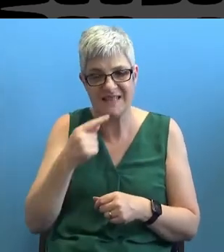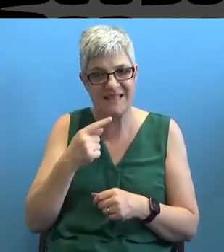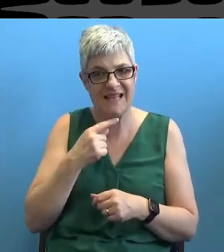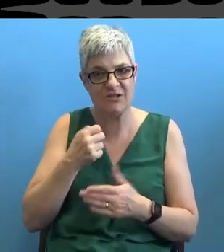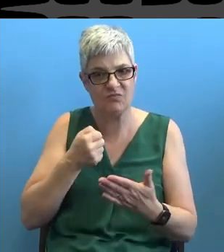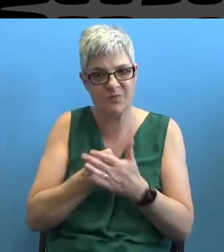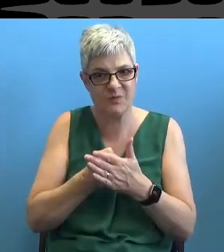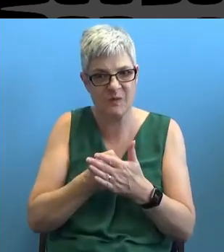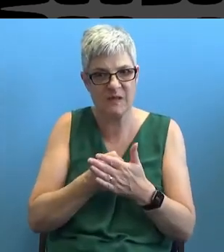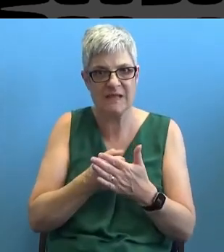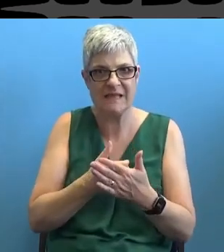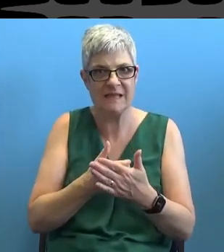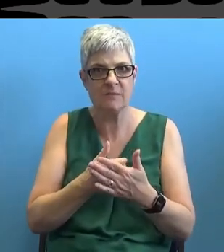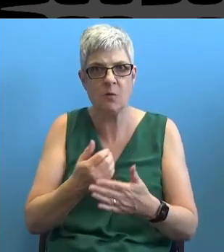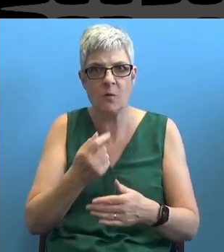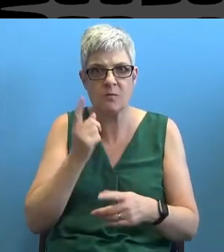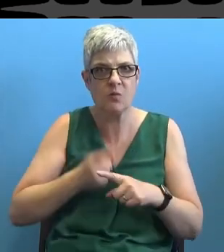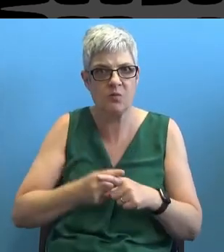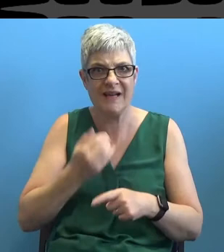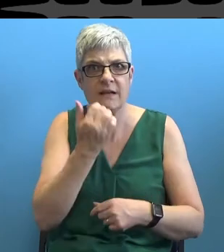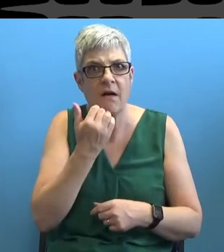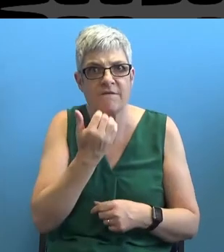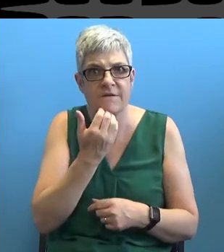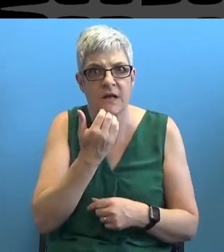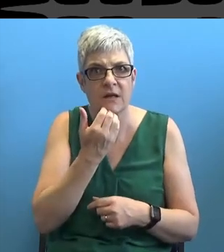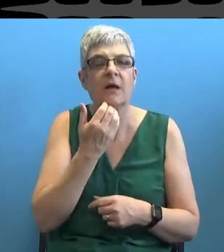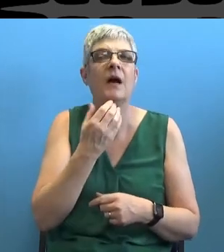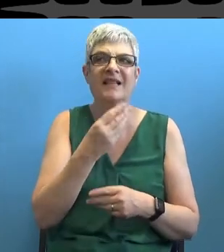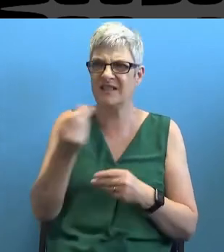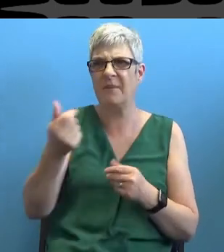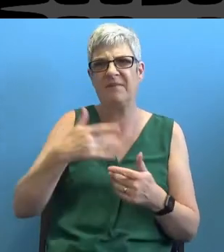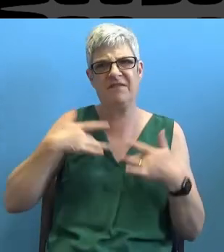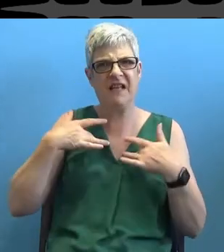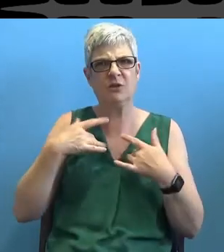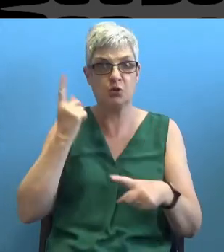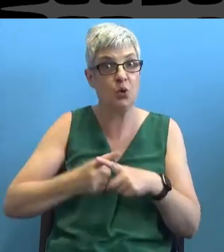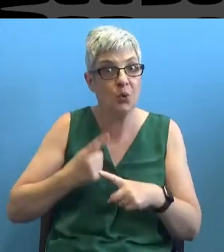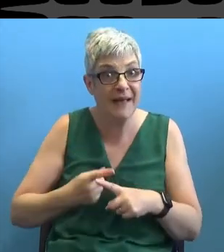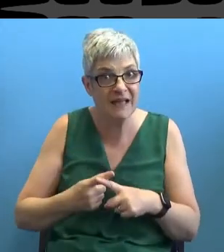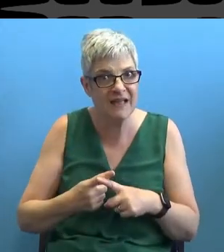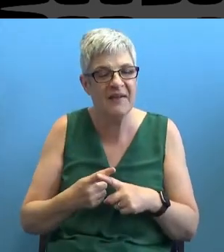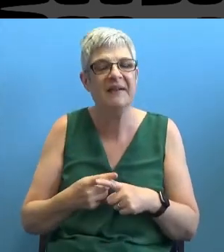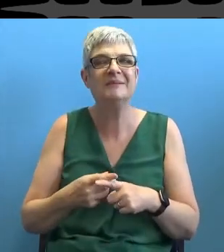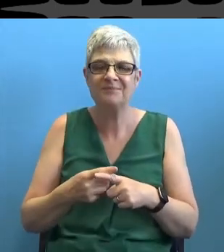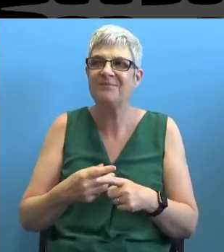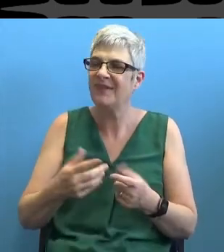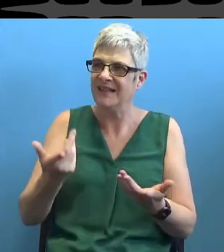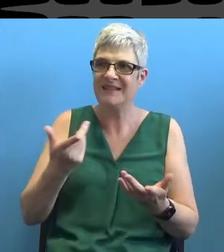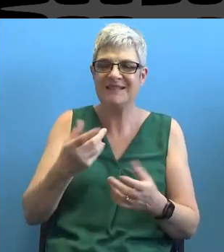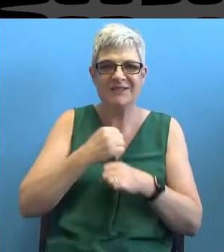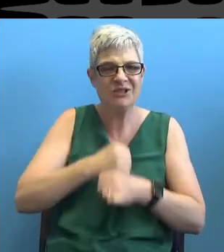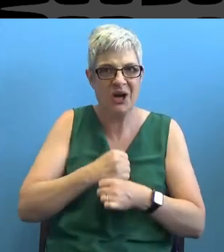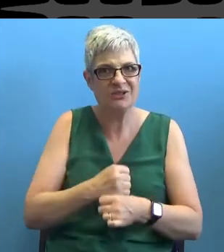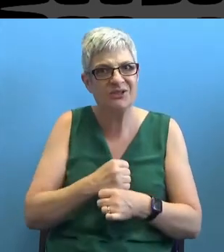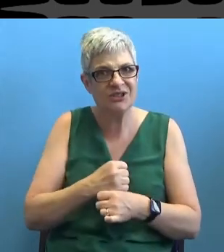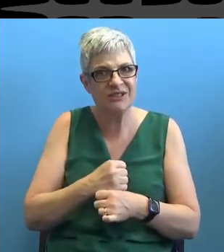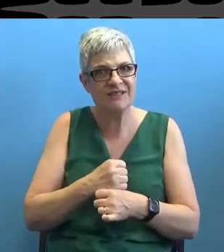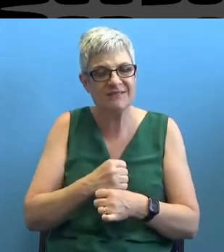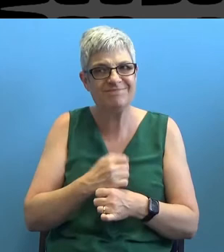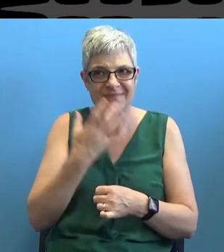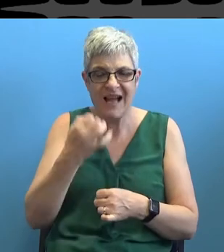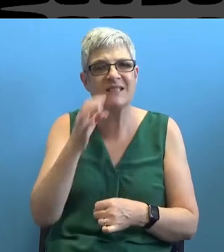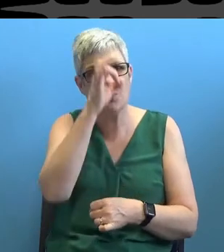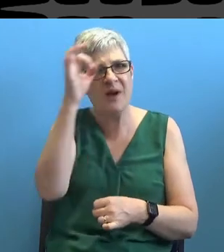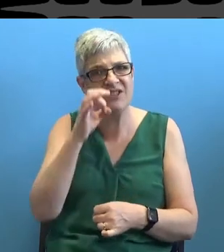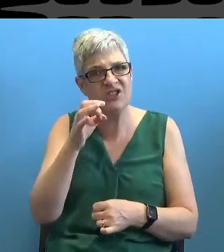fast. And in that mix, there is church, there is the questions about what is ahead for us as a